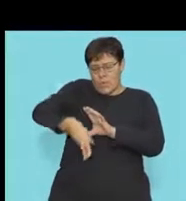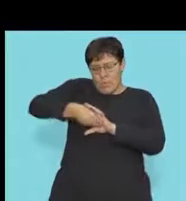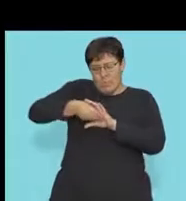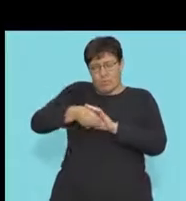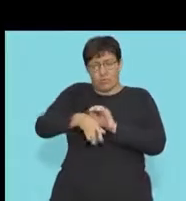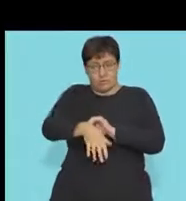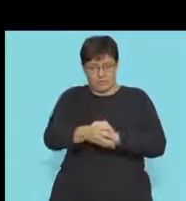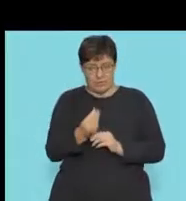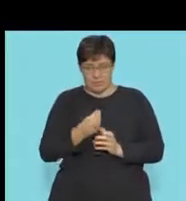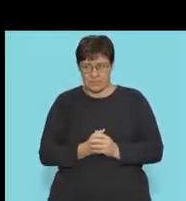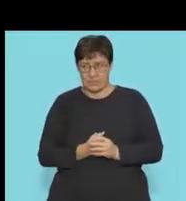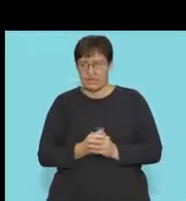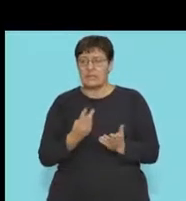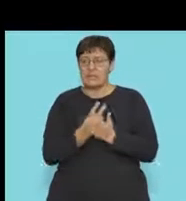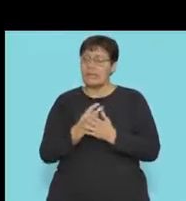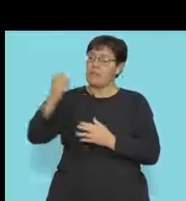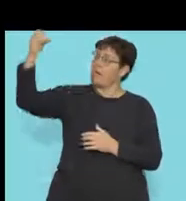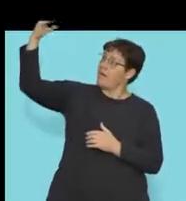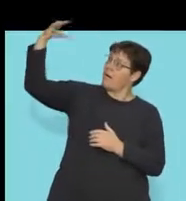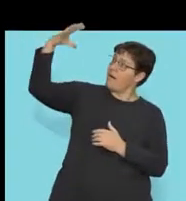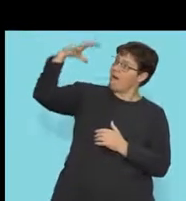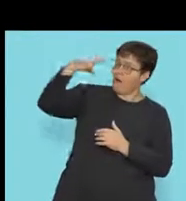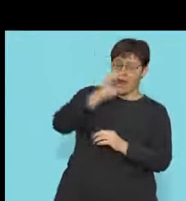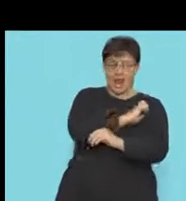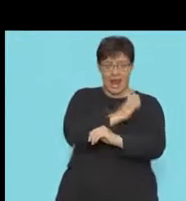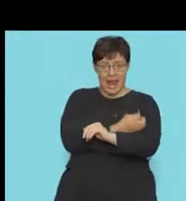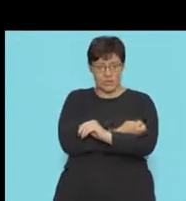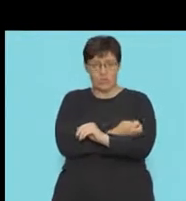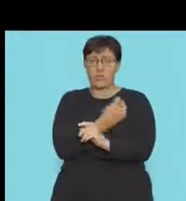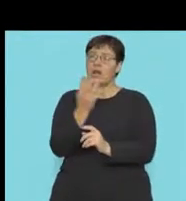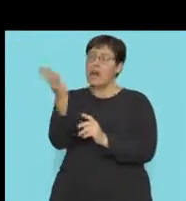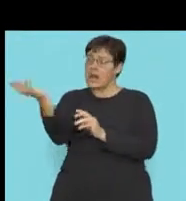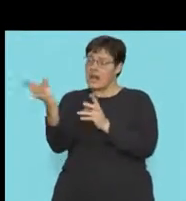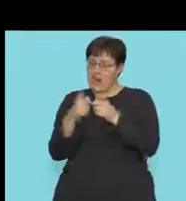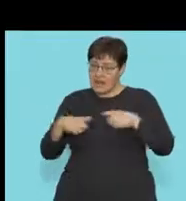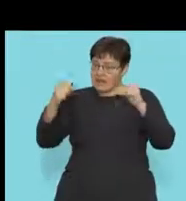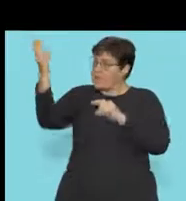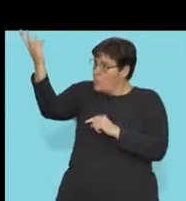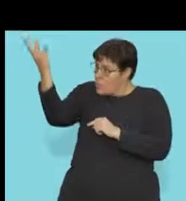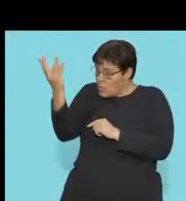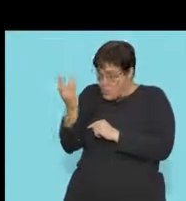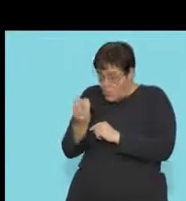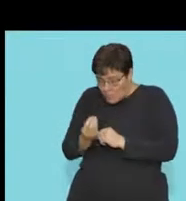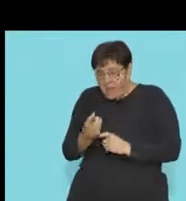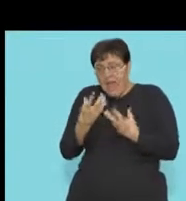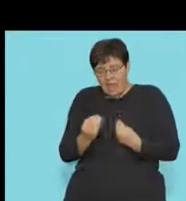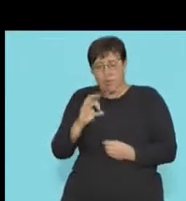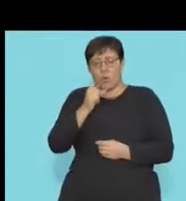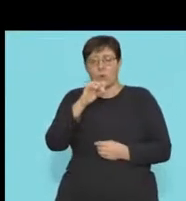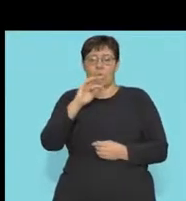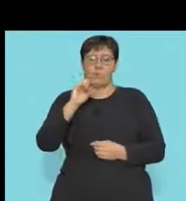We also know that radiant energy, which we get from the sun, is absorbed by the leaves which contain